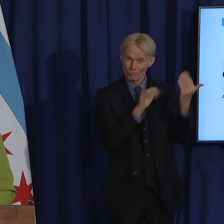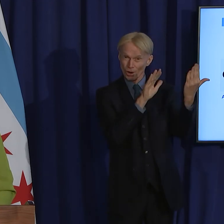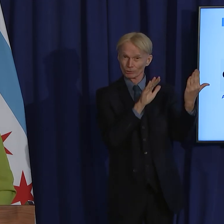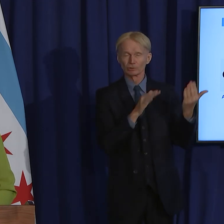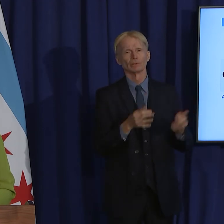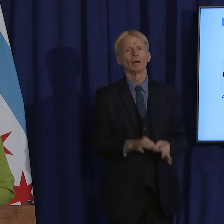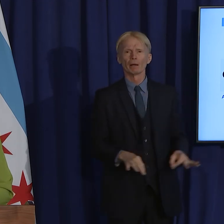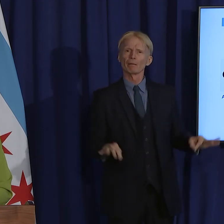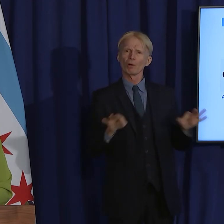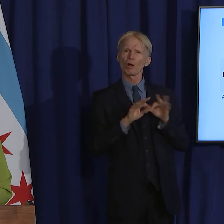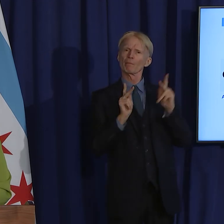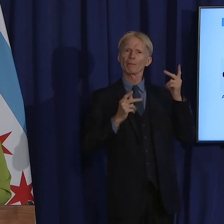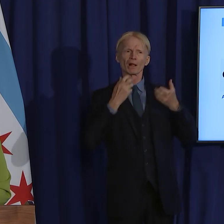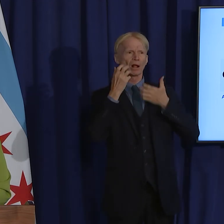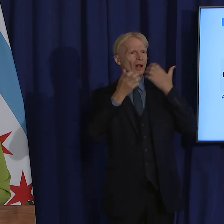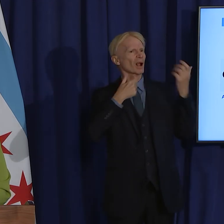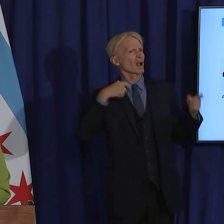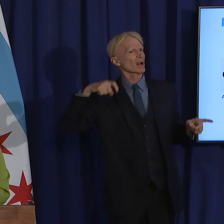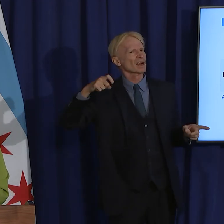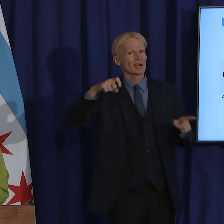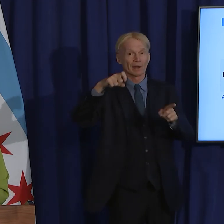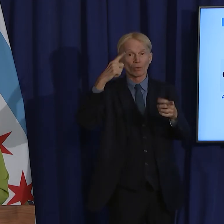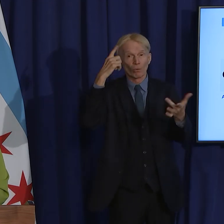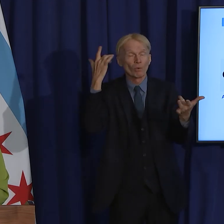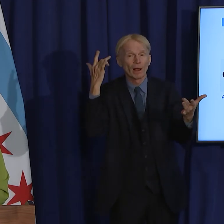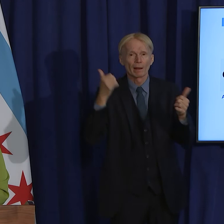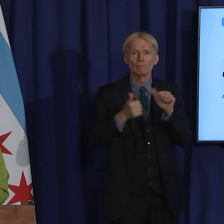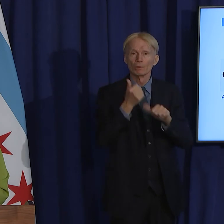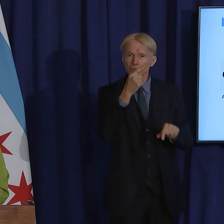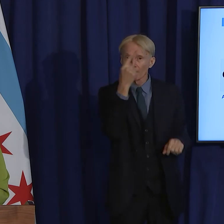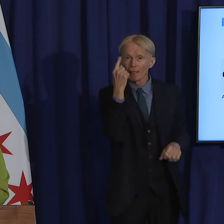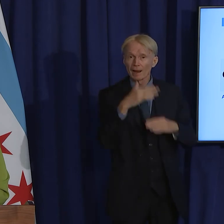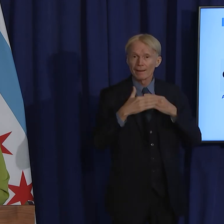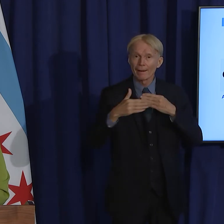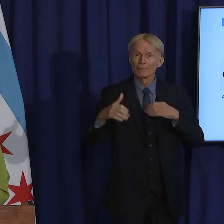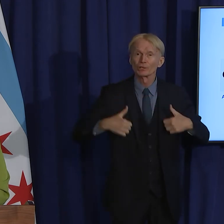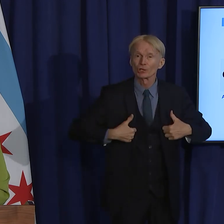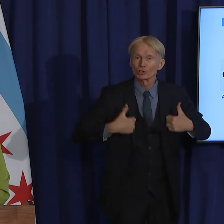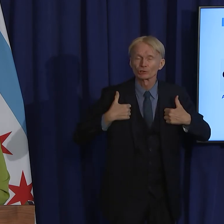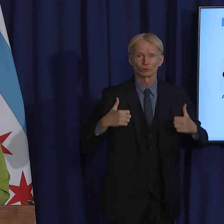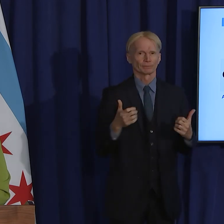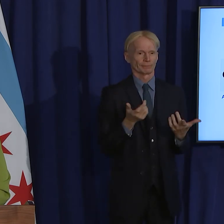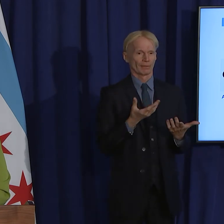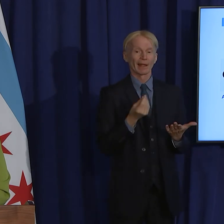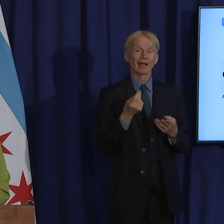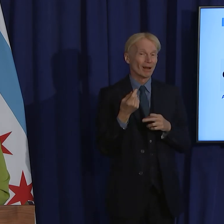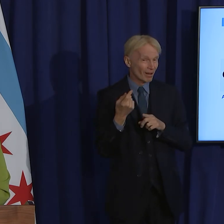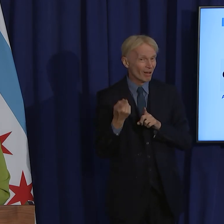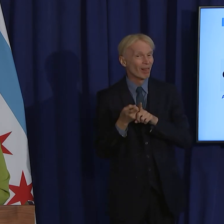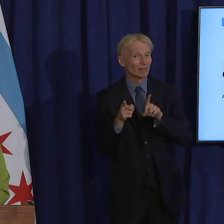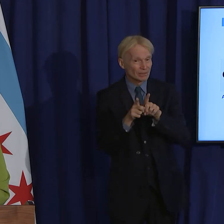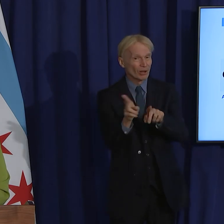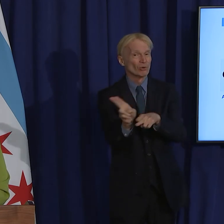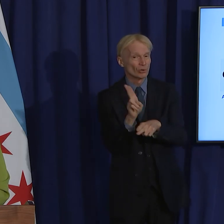been important for some of our predominantly Black neighborhoods. To be perfectly clear, we have also used Johnson &